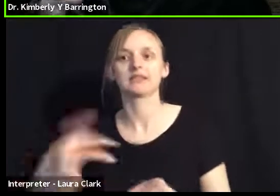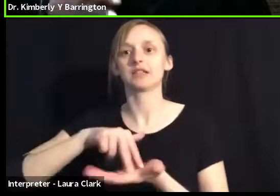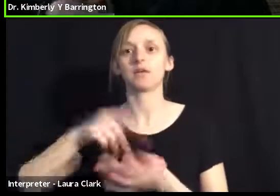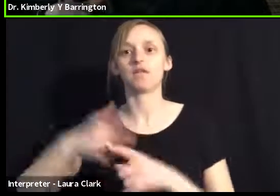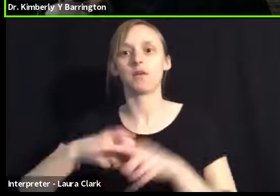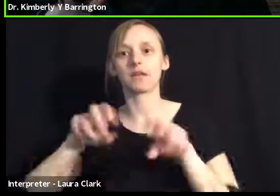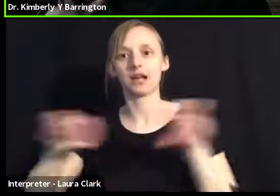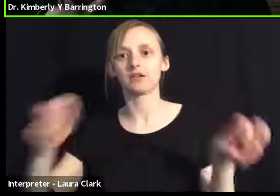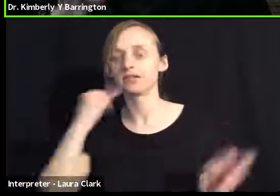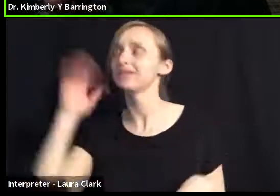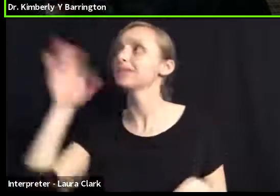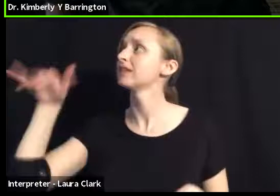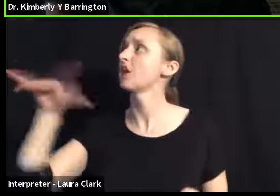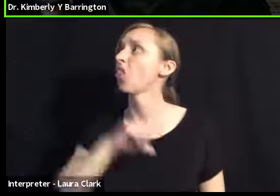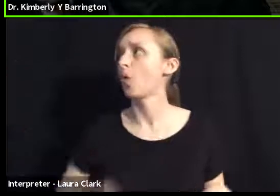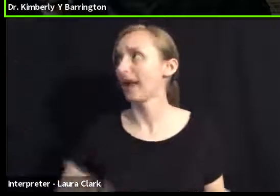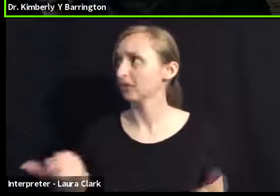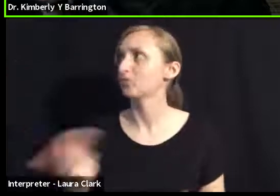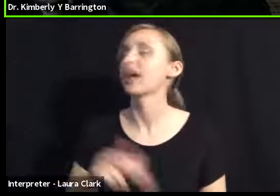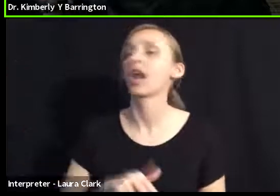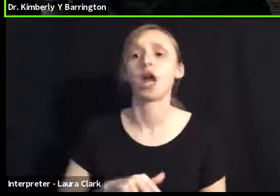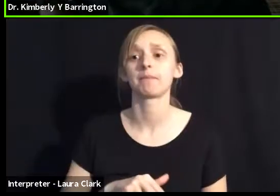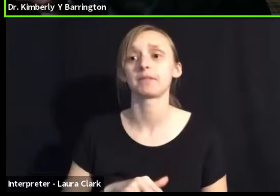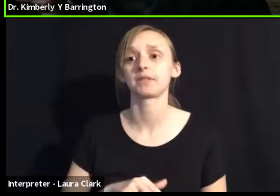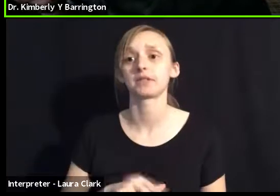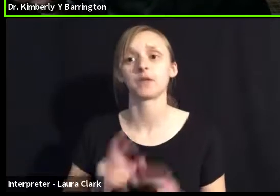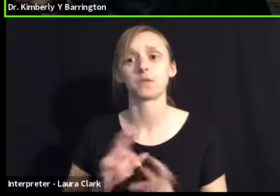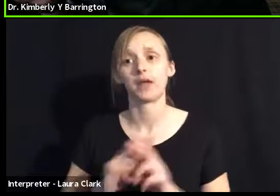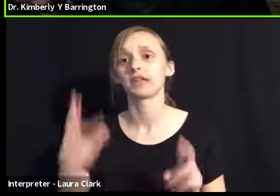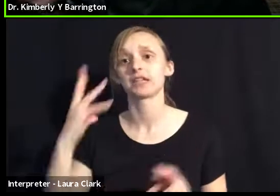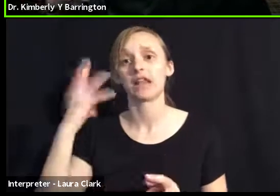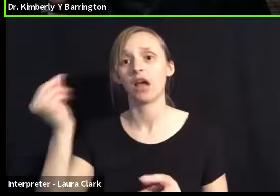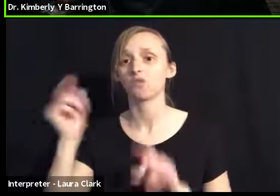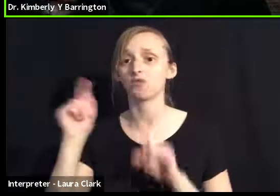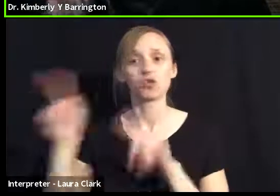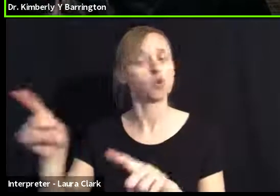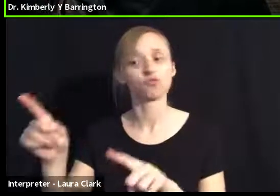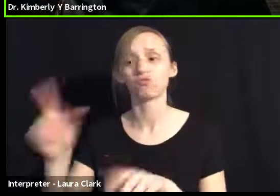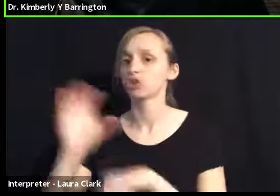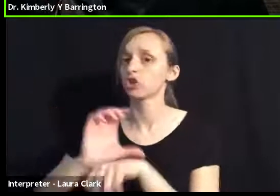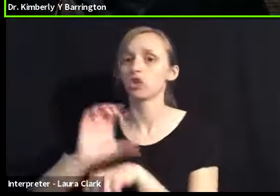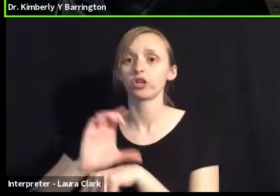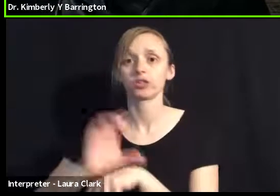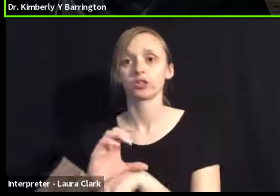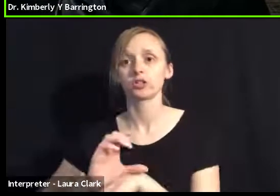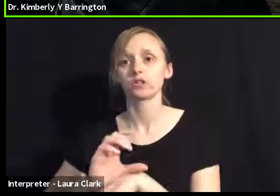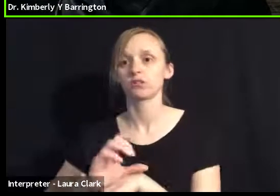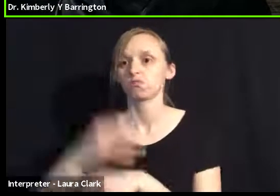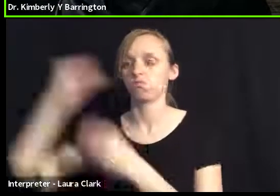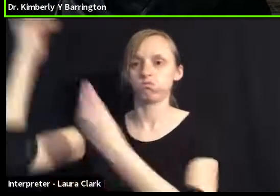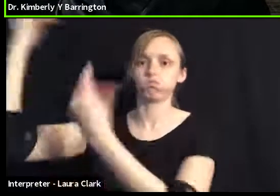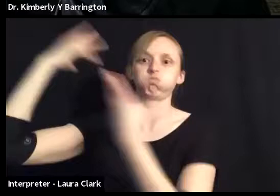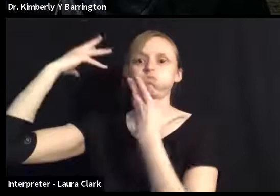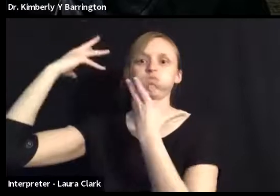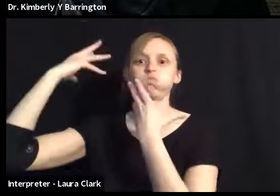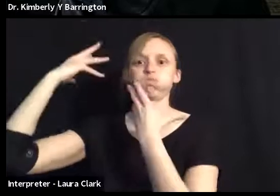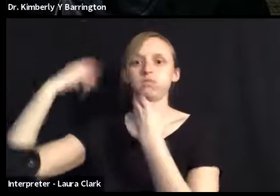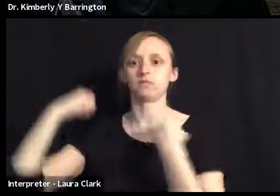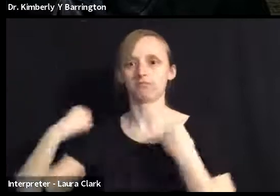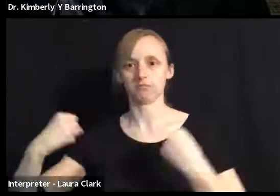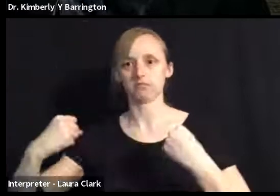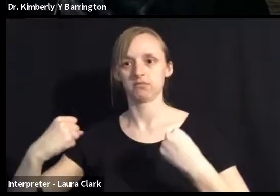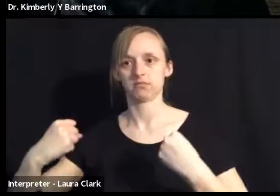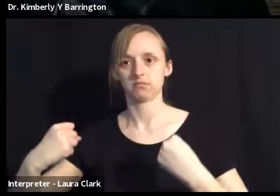you know, I needed to get up, I'm ready to get up out of here, I'm going to go to the house of the Lord, all of a sudden that strength would come upon